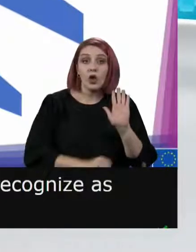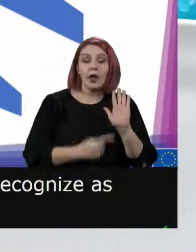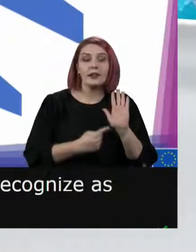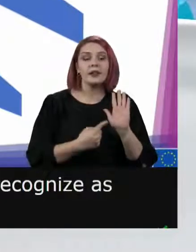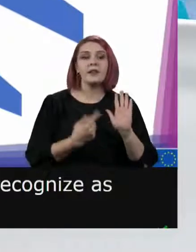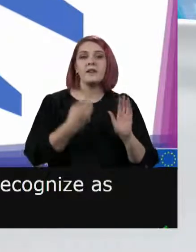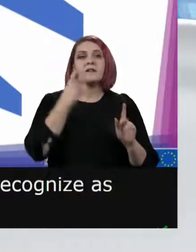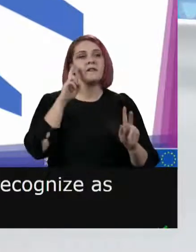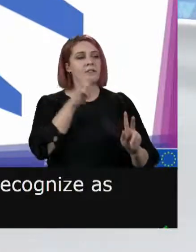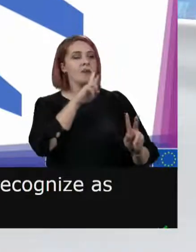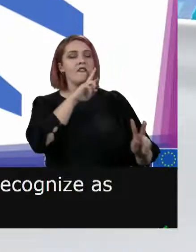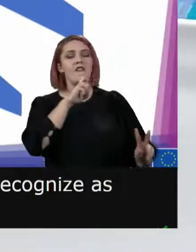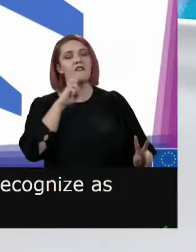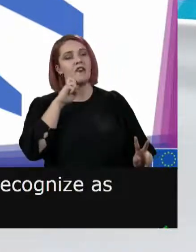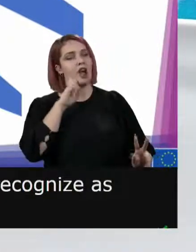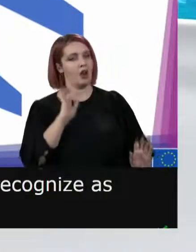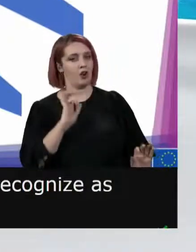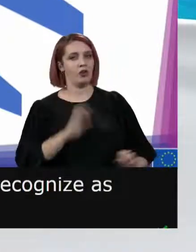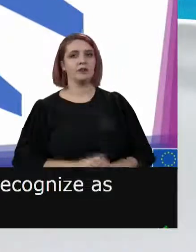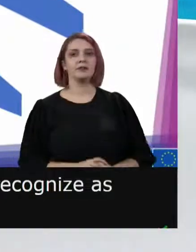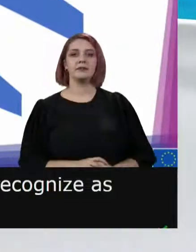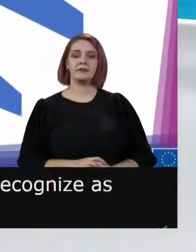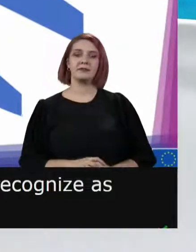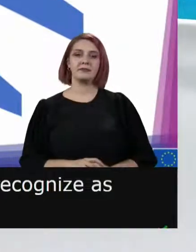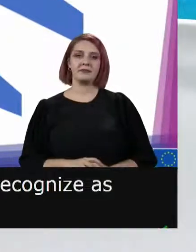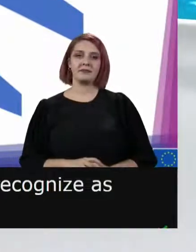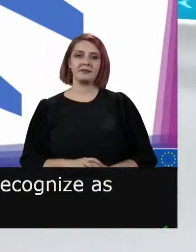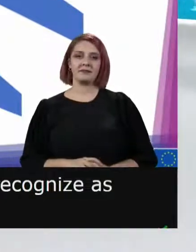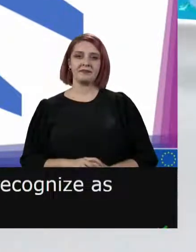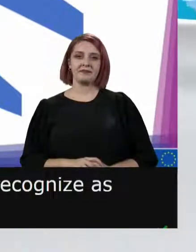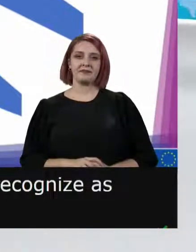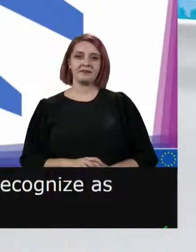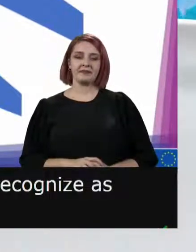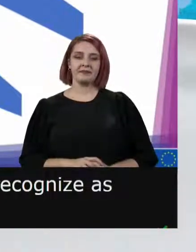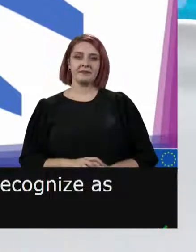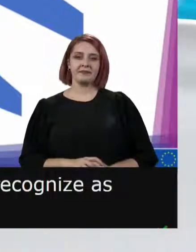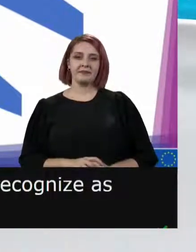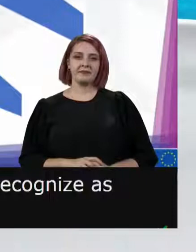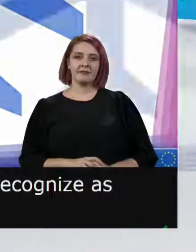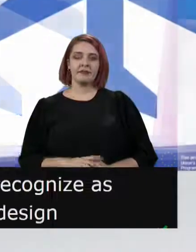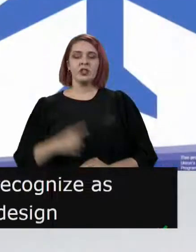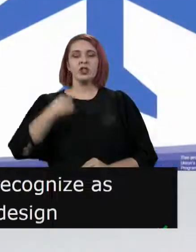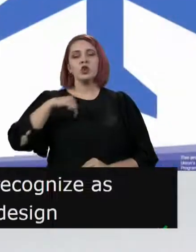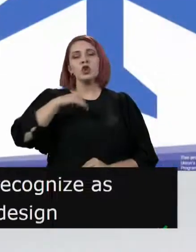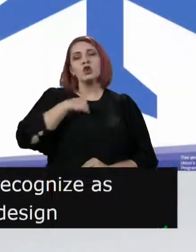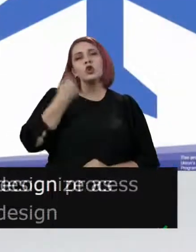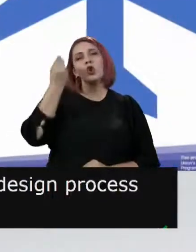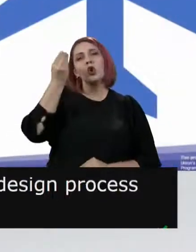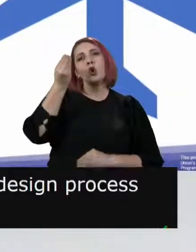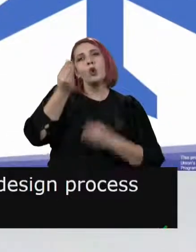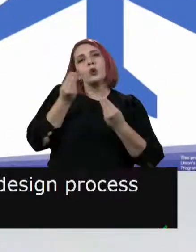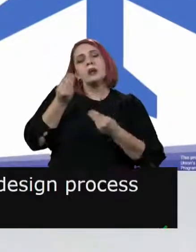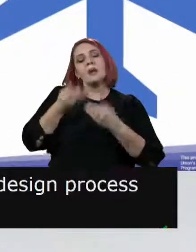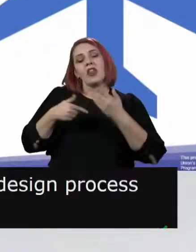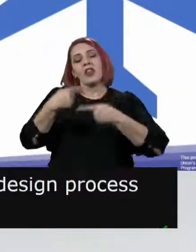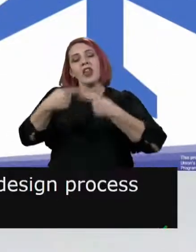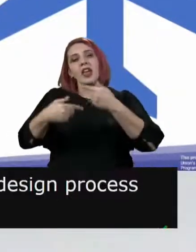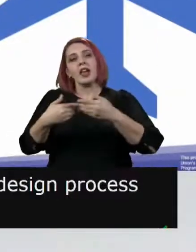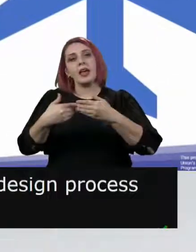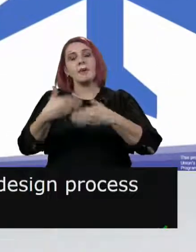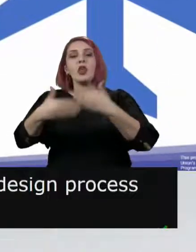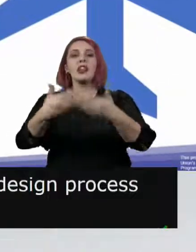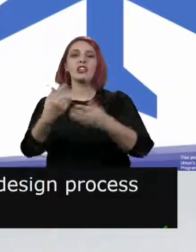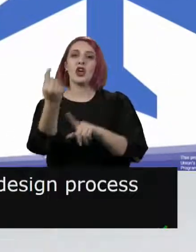To get those, we used a co-design process where we brought together transport operators,